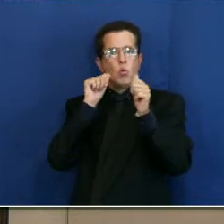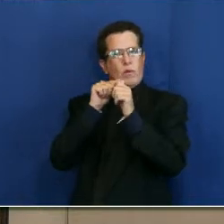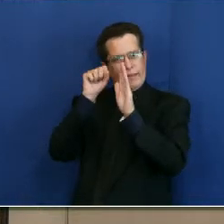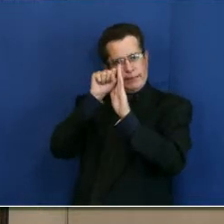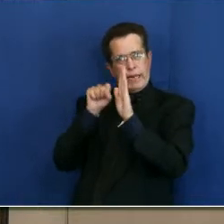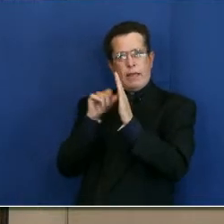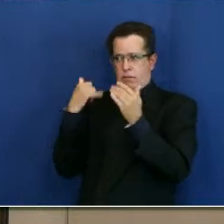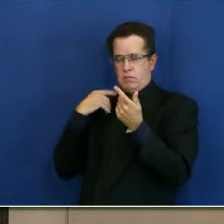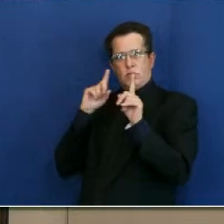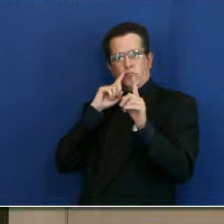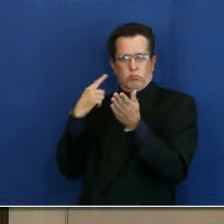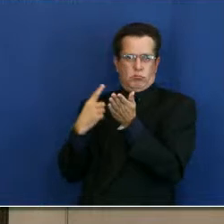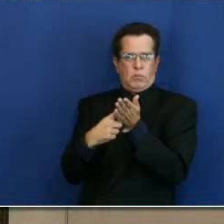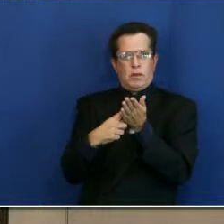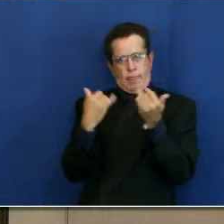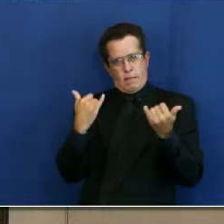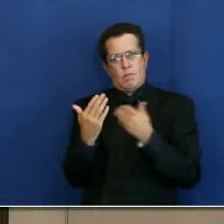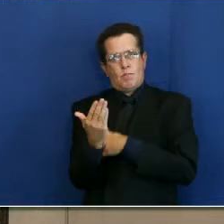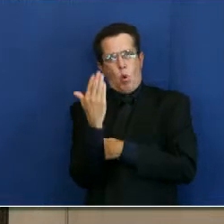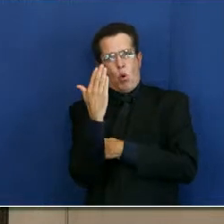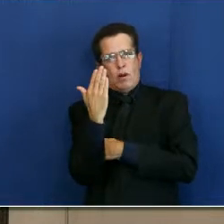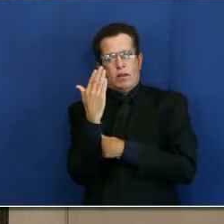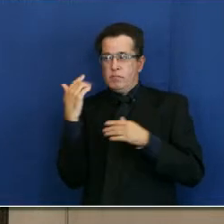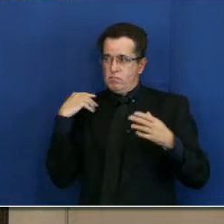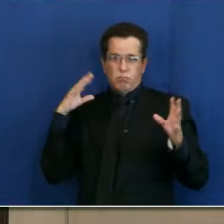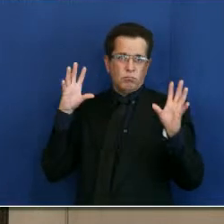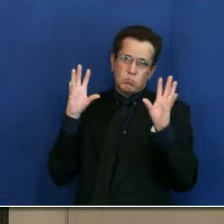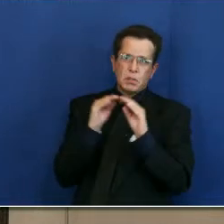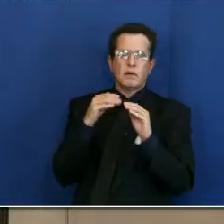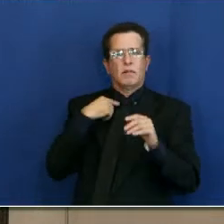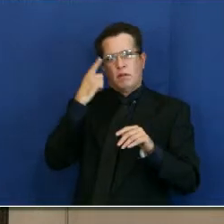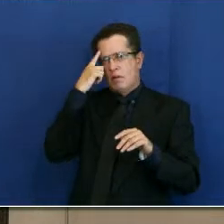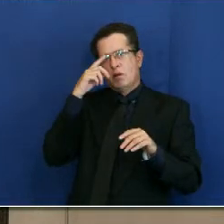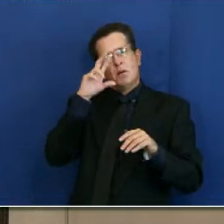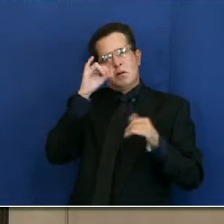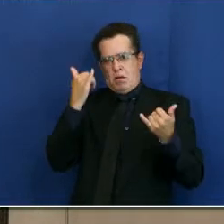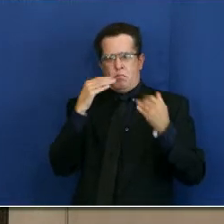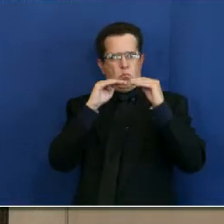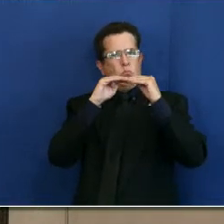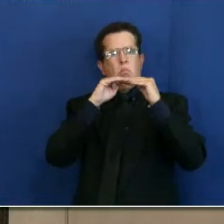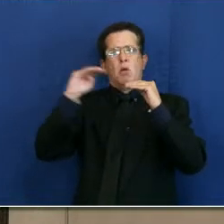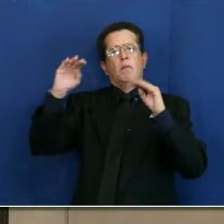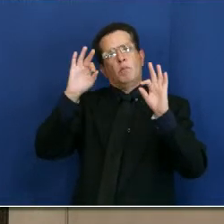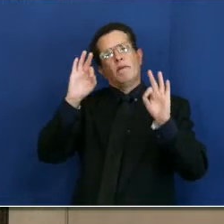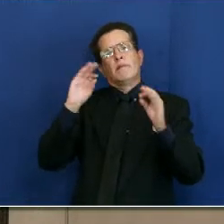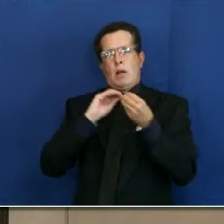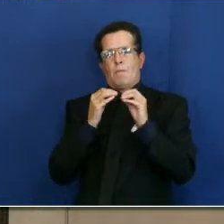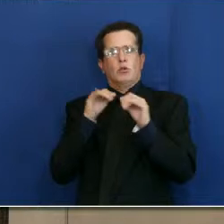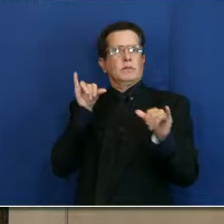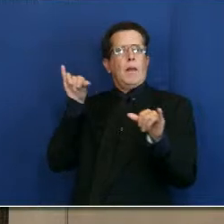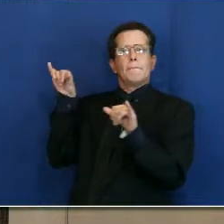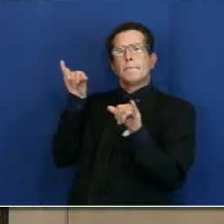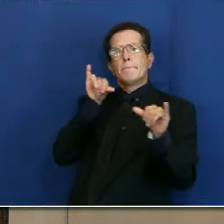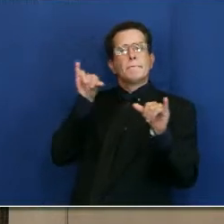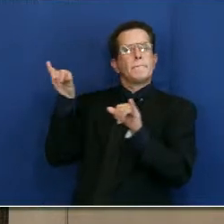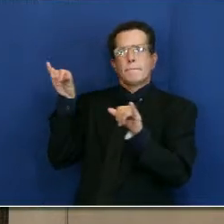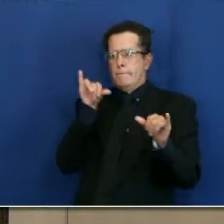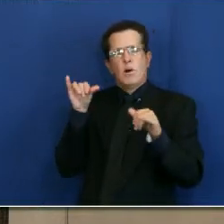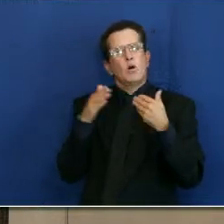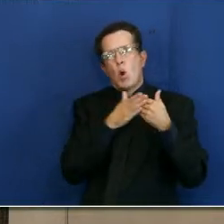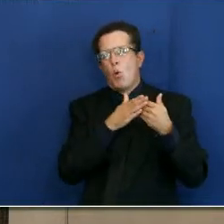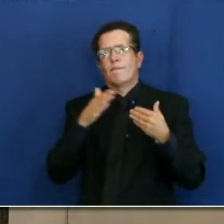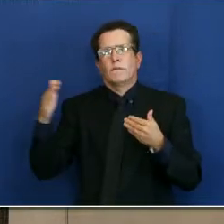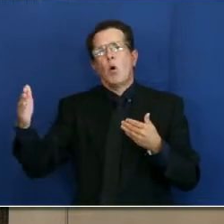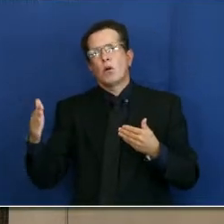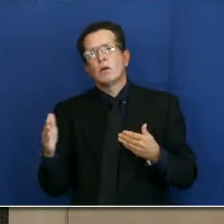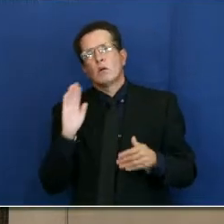again this morning, we think that there will be very little impact going forward based on the information that we know now